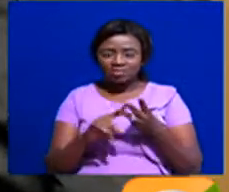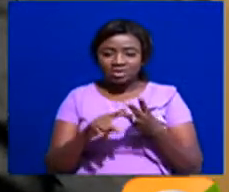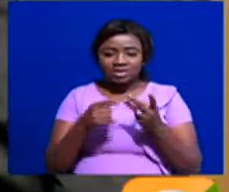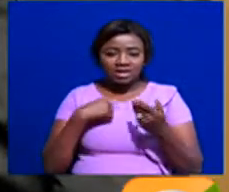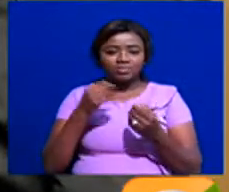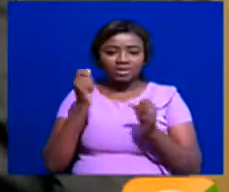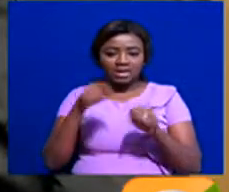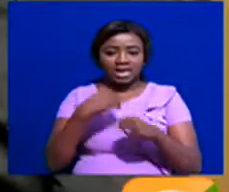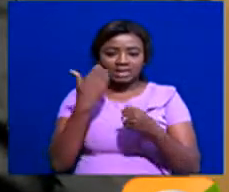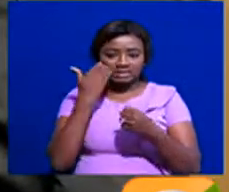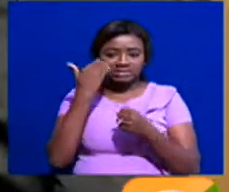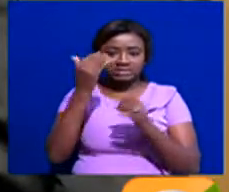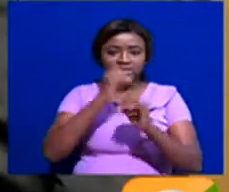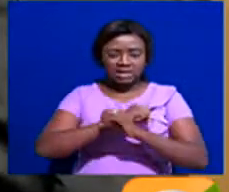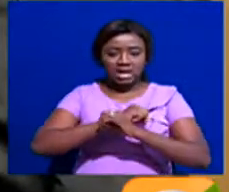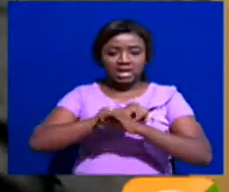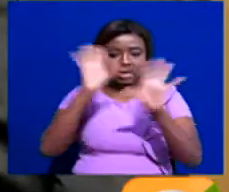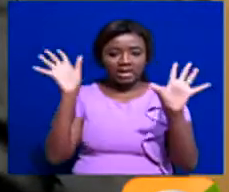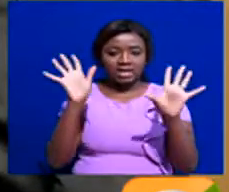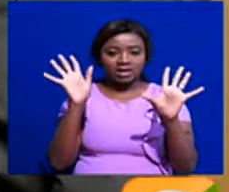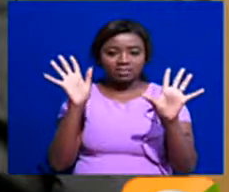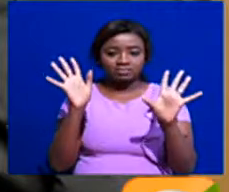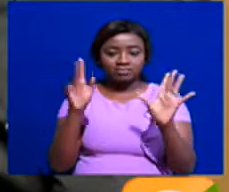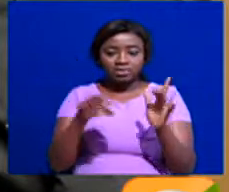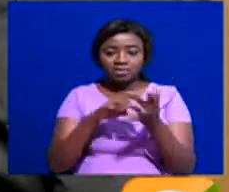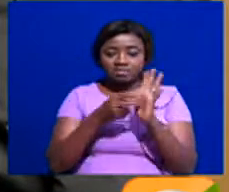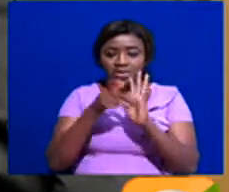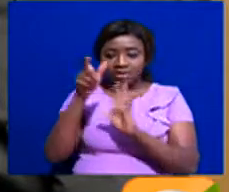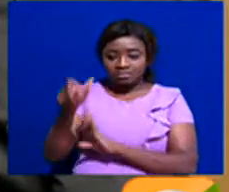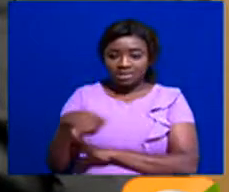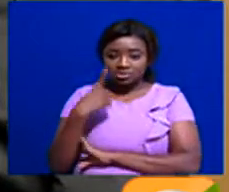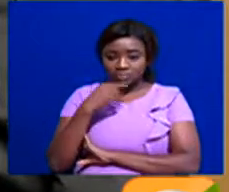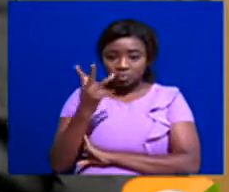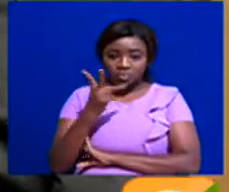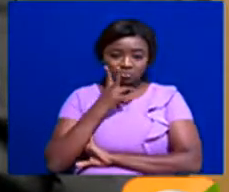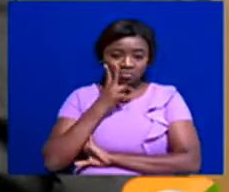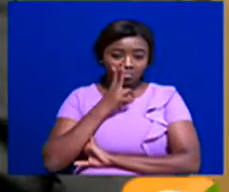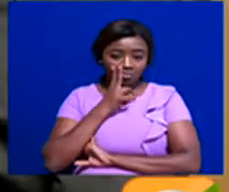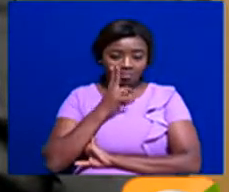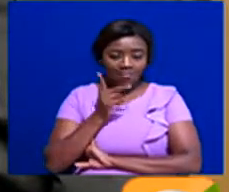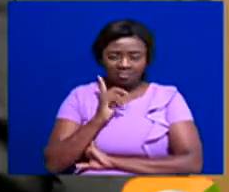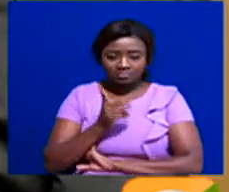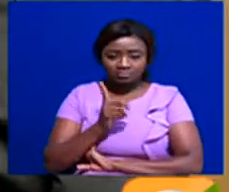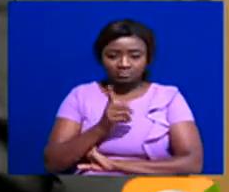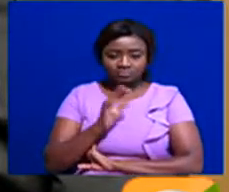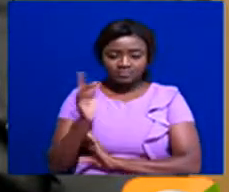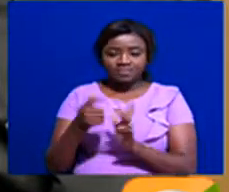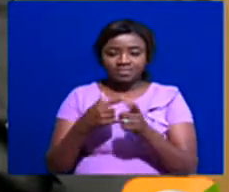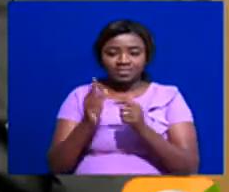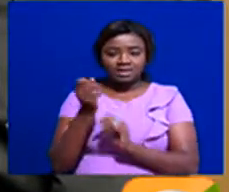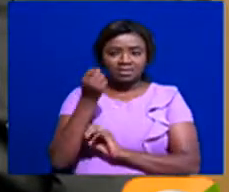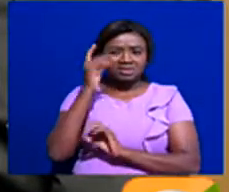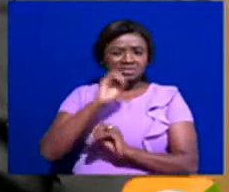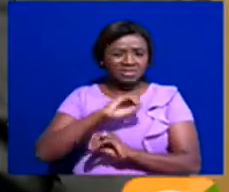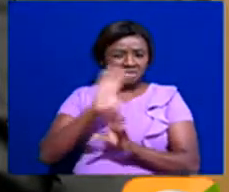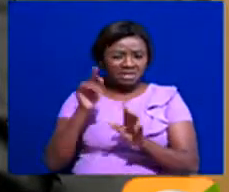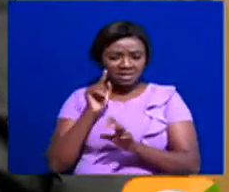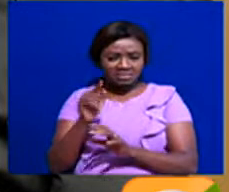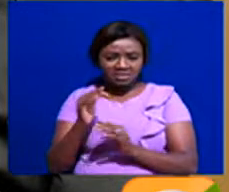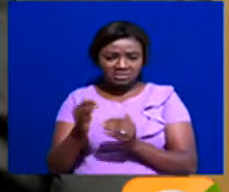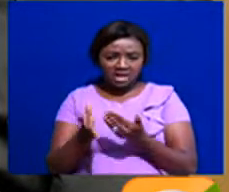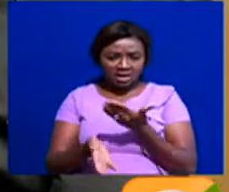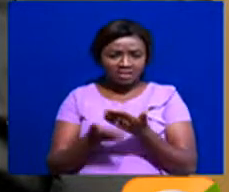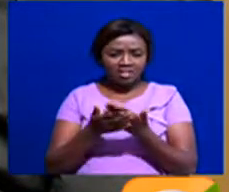into the smoker. Yeah. So the person who gets into smoking realizes what he's getting into